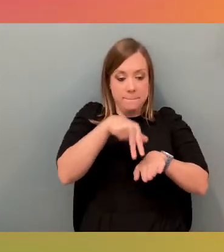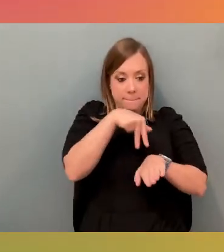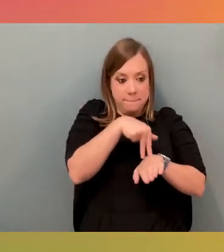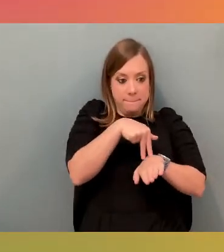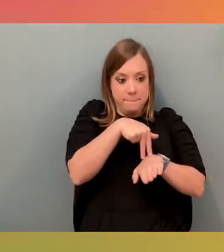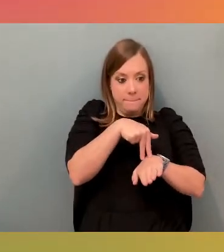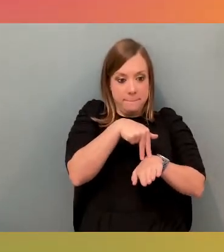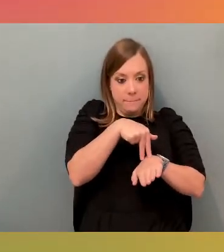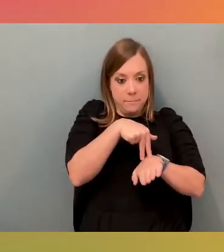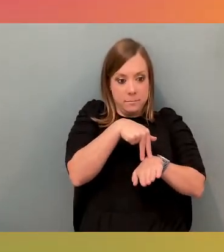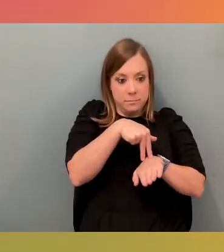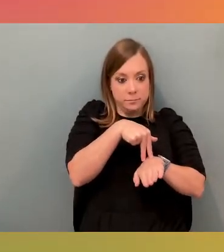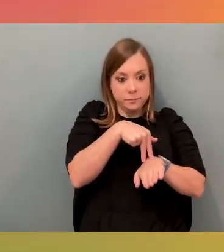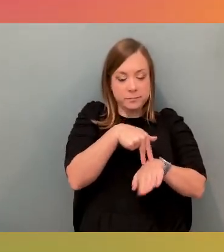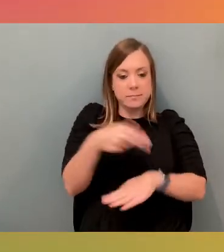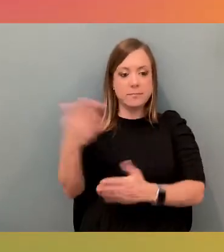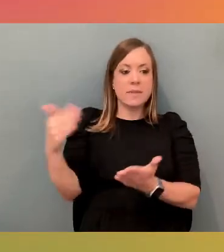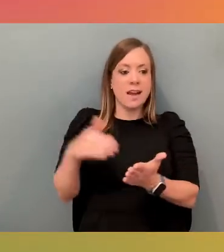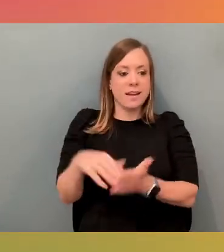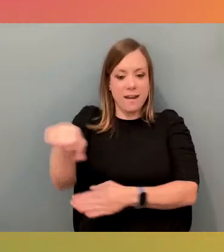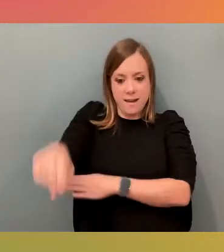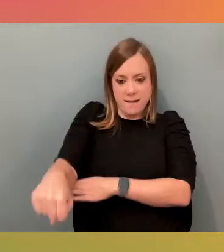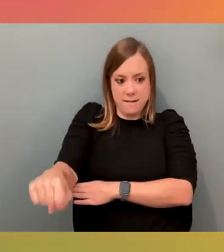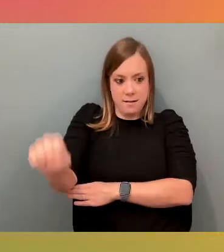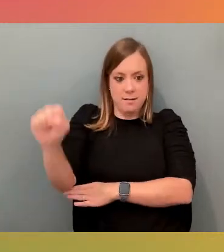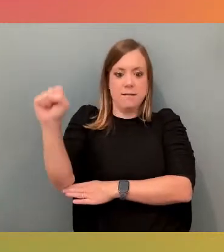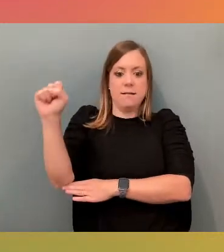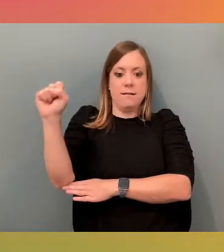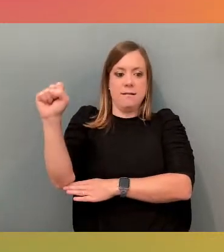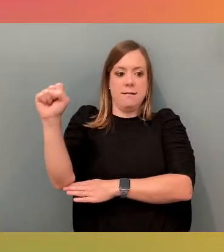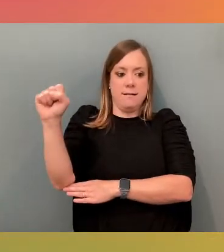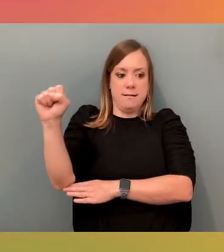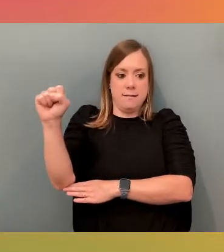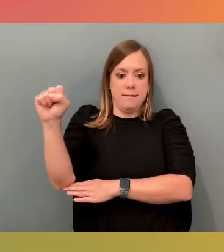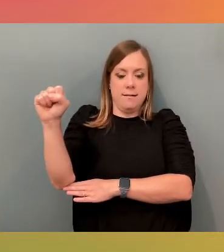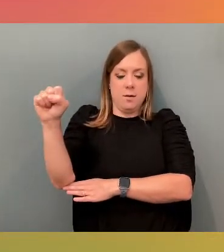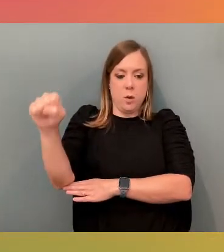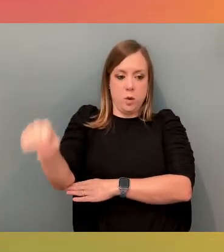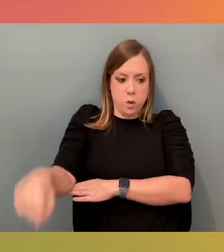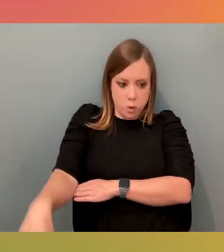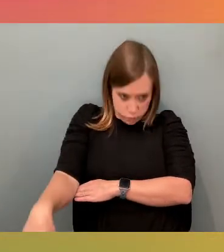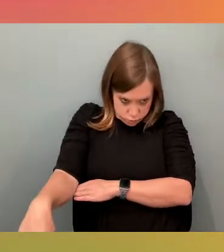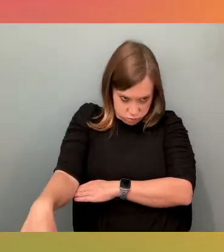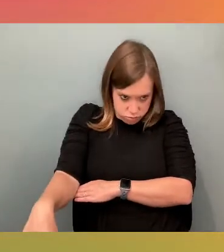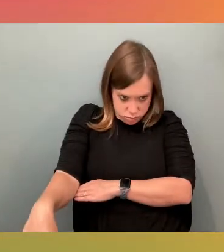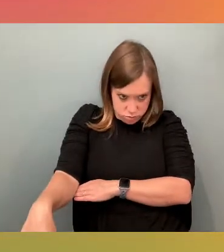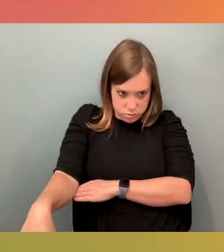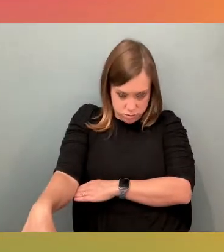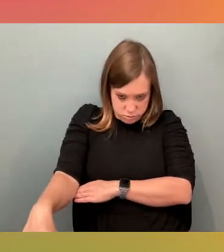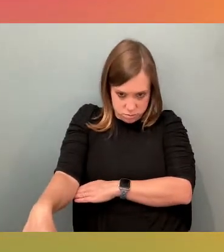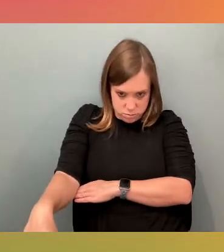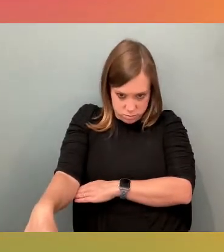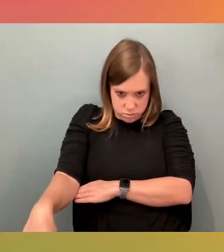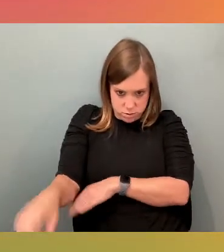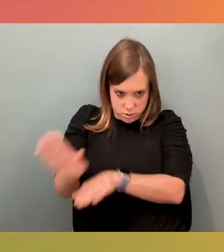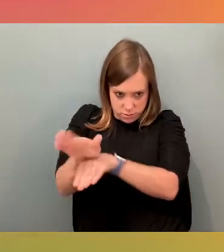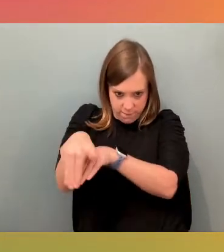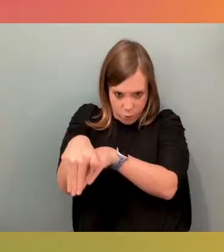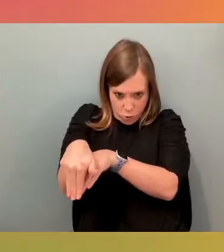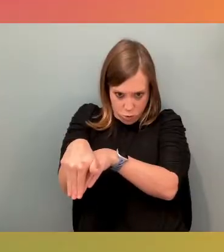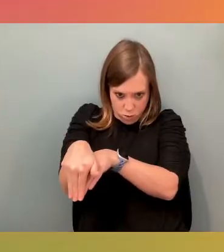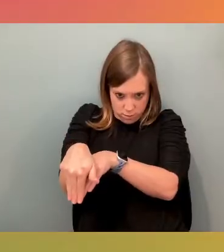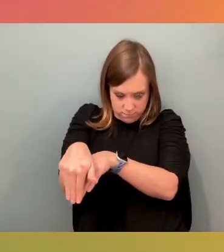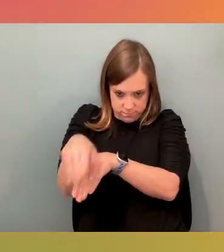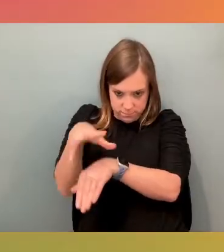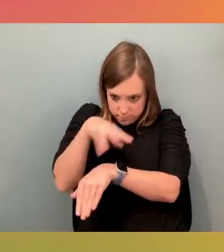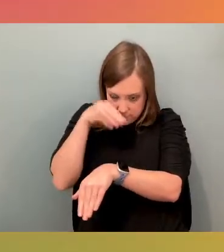Find your half lift, nice long spine. Exhale to fold, Uttanasana. Inhale,